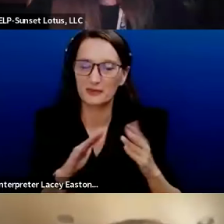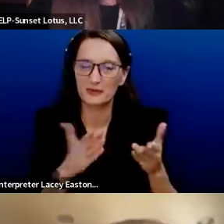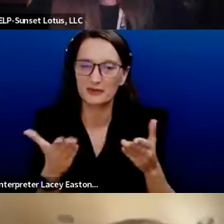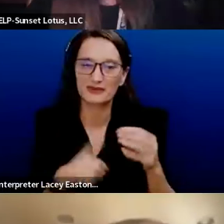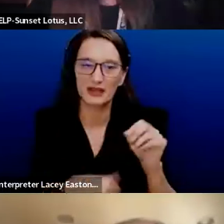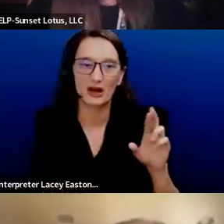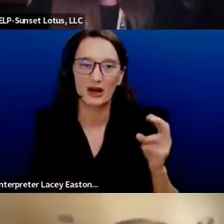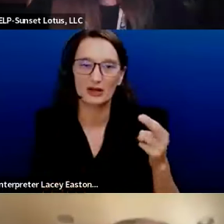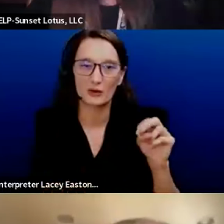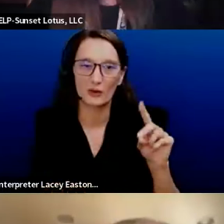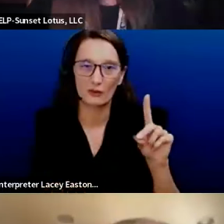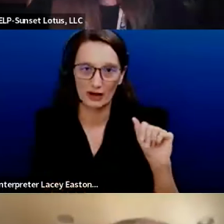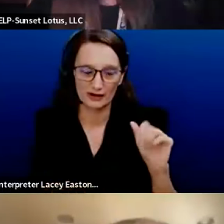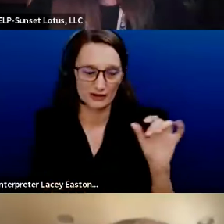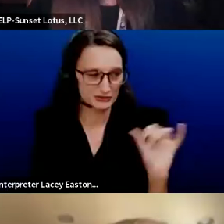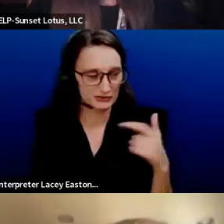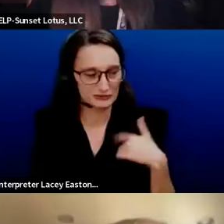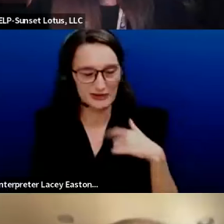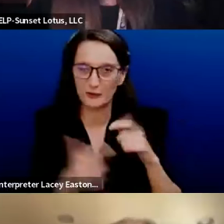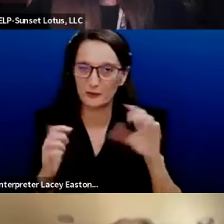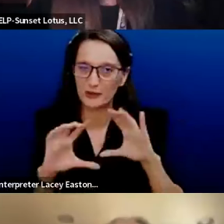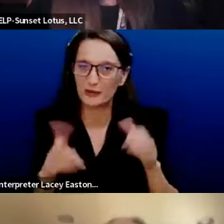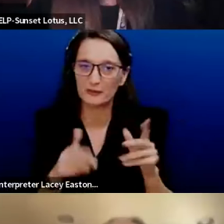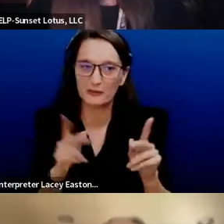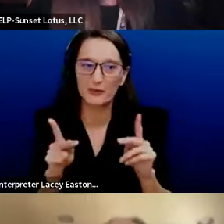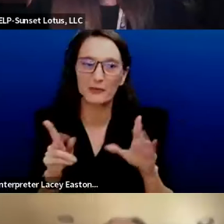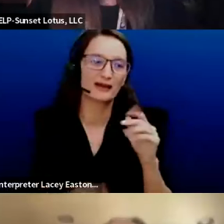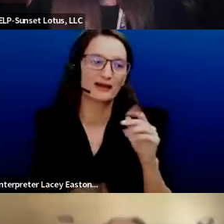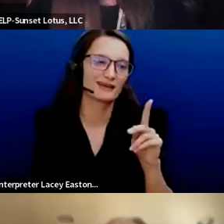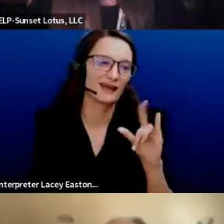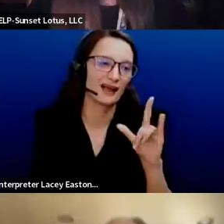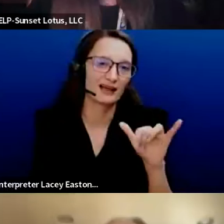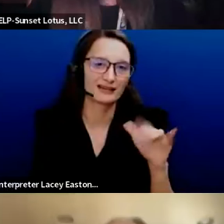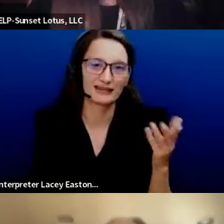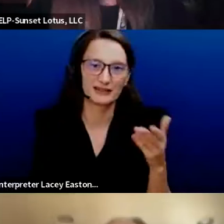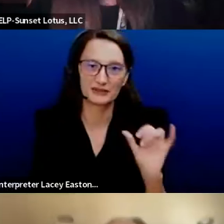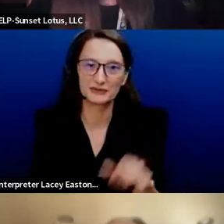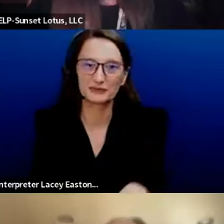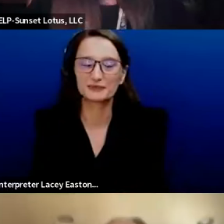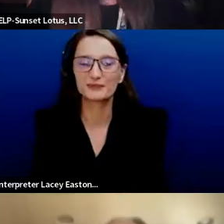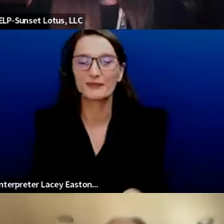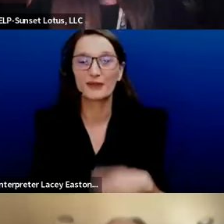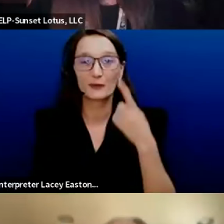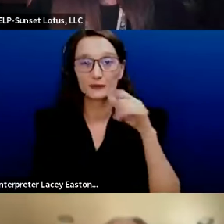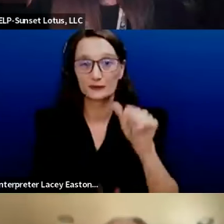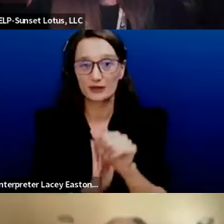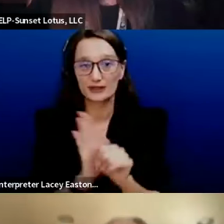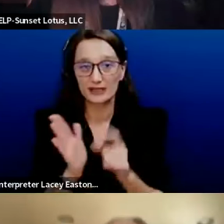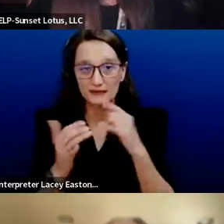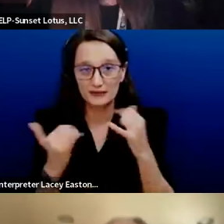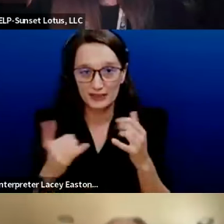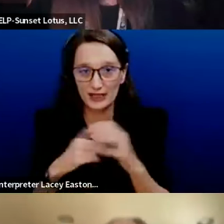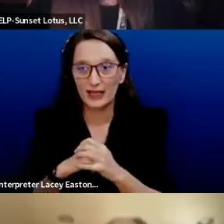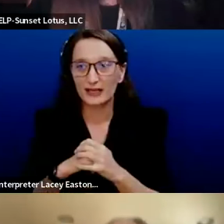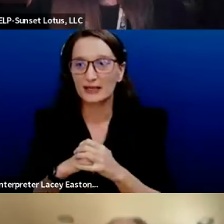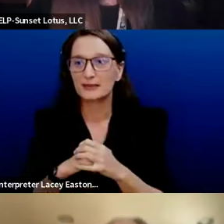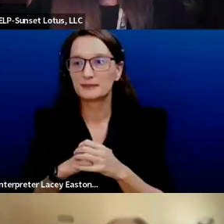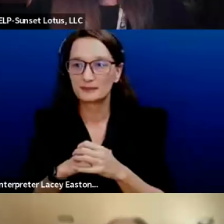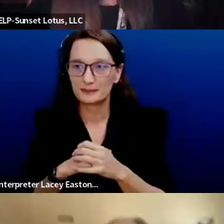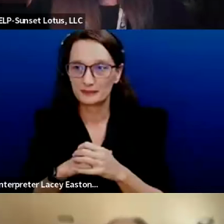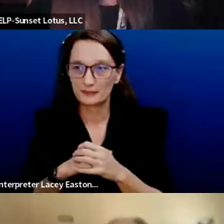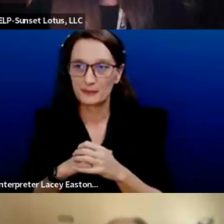too. So we've got a big group of folks, Kylie on there too. For our agenda for today, we